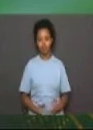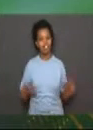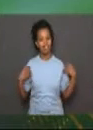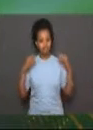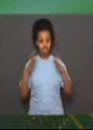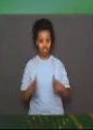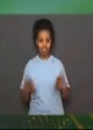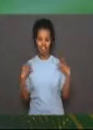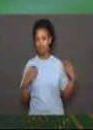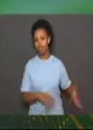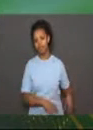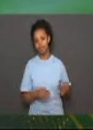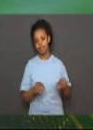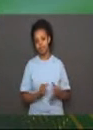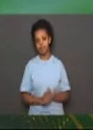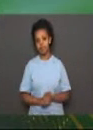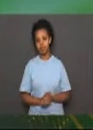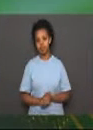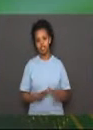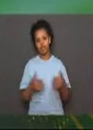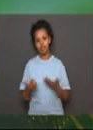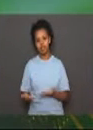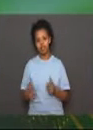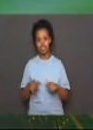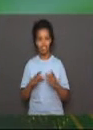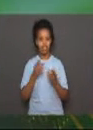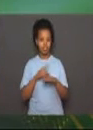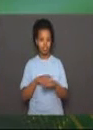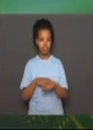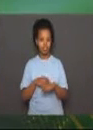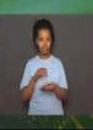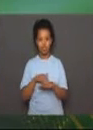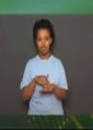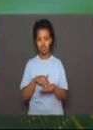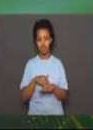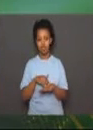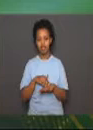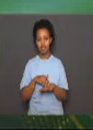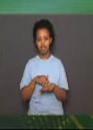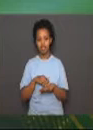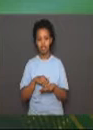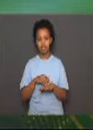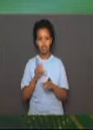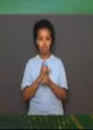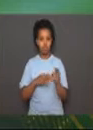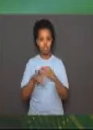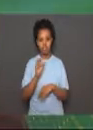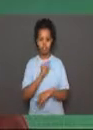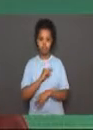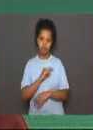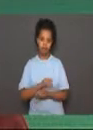Hello, teacher. Hello, students. Welcome to today's lesson on innate